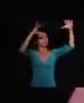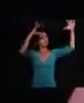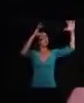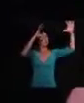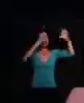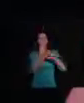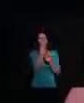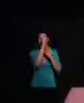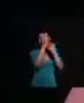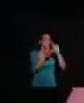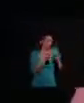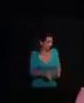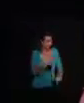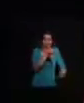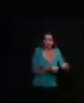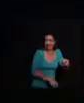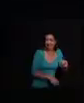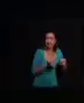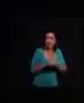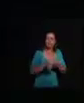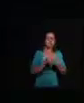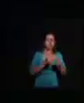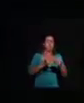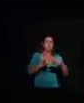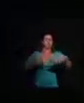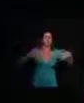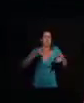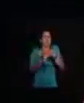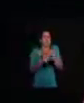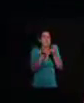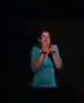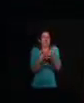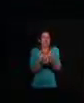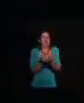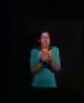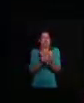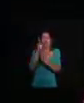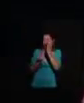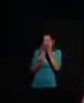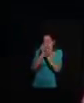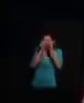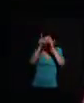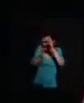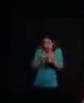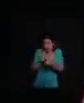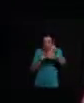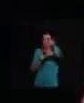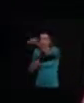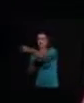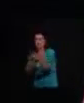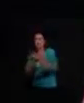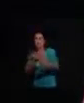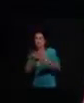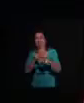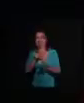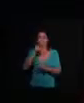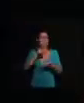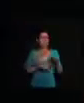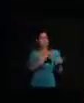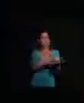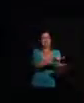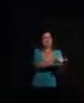like this together. First of all, I really want to thank the video participants. This would not have been possible without